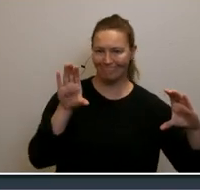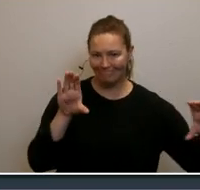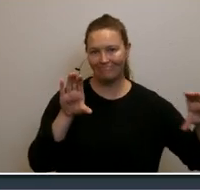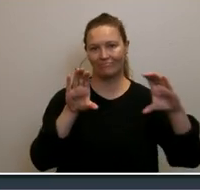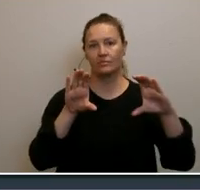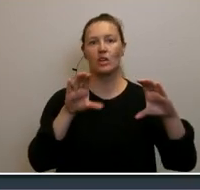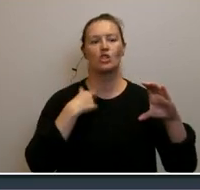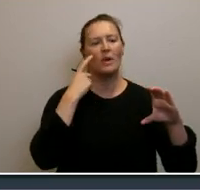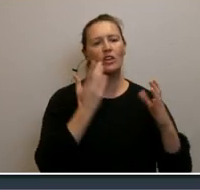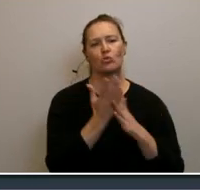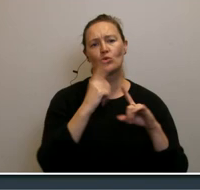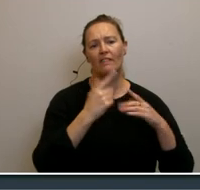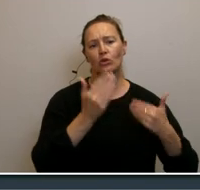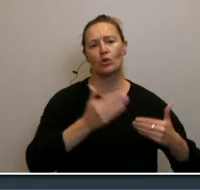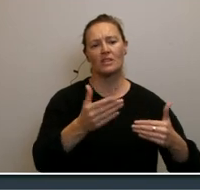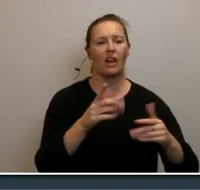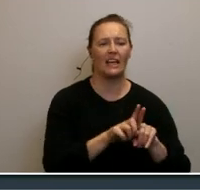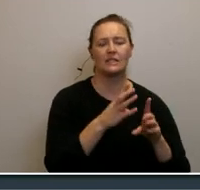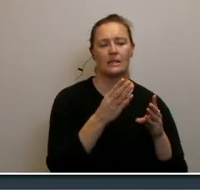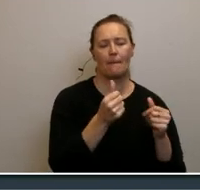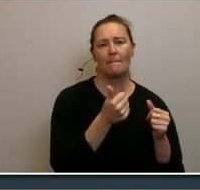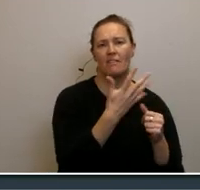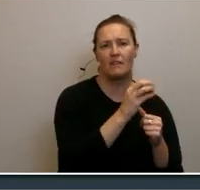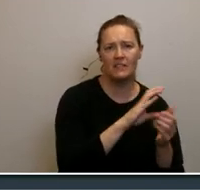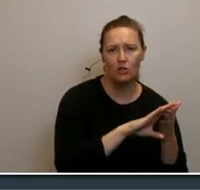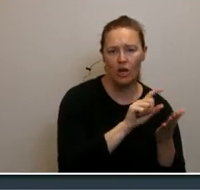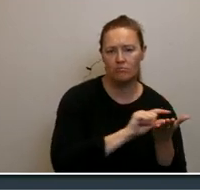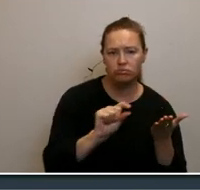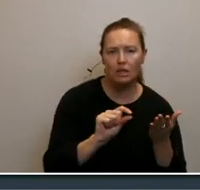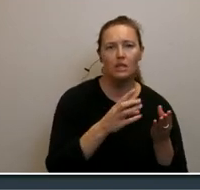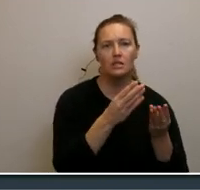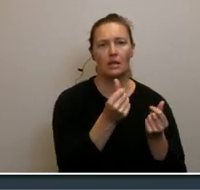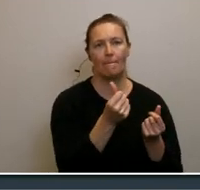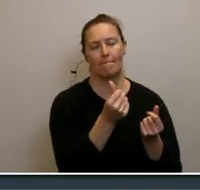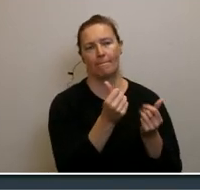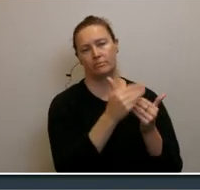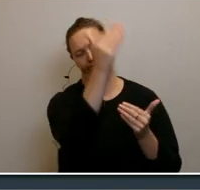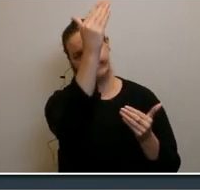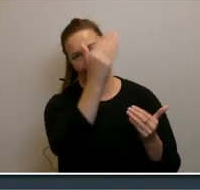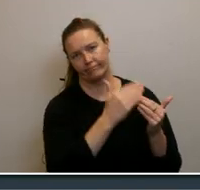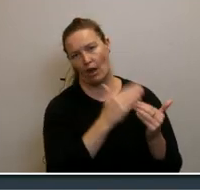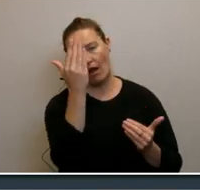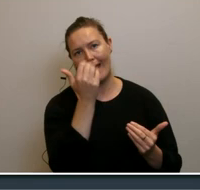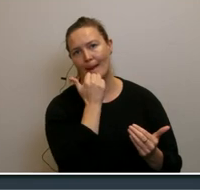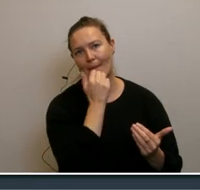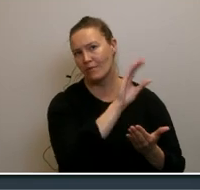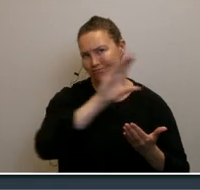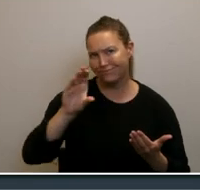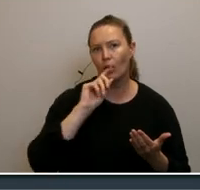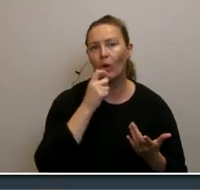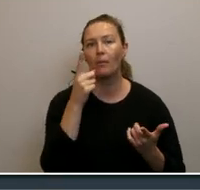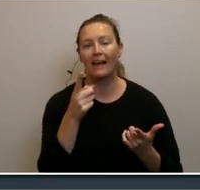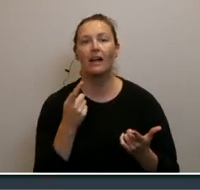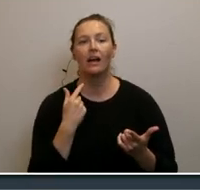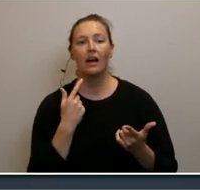lots of different tranches, from $50, you know, to upwards. So that's a big ask, but we think we